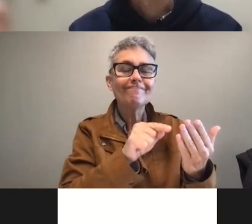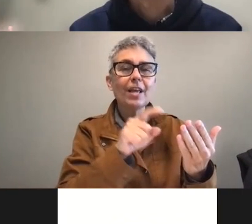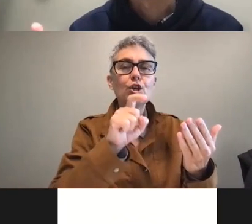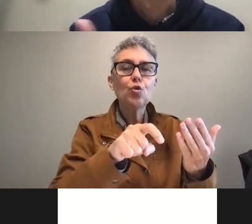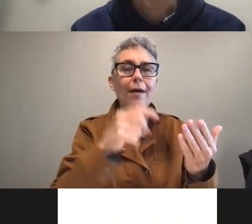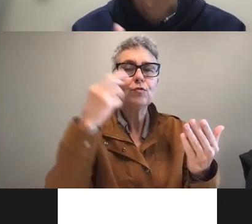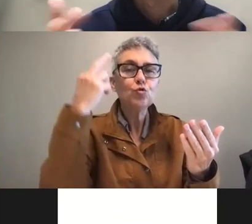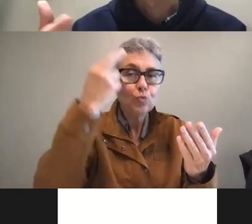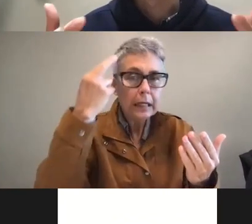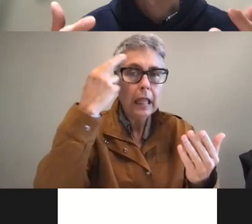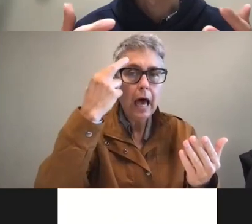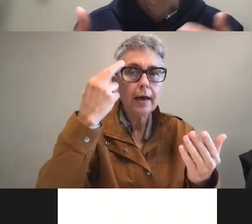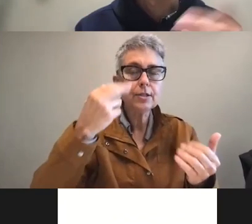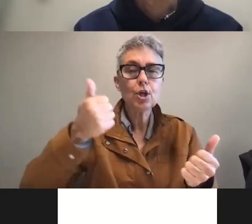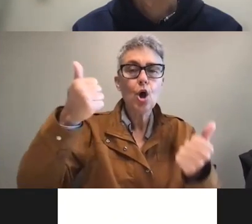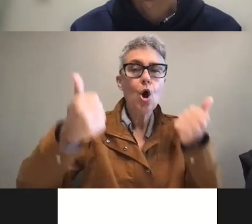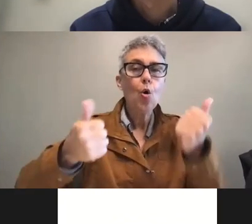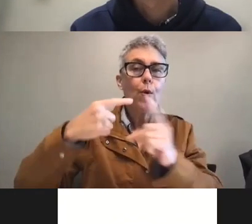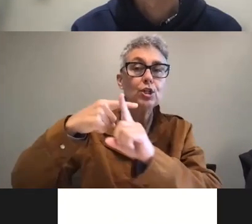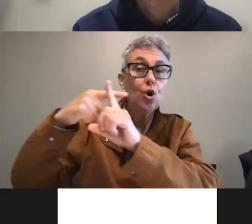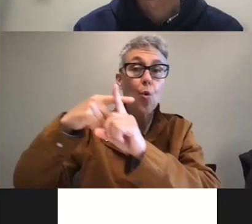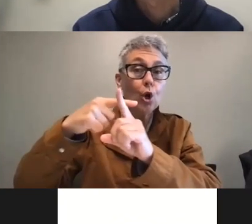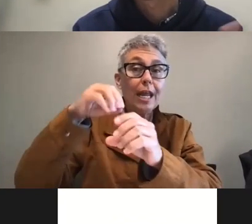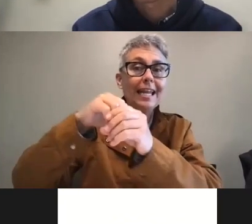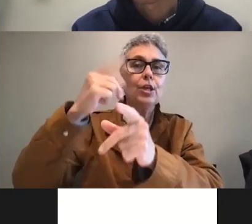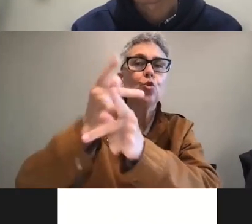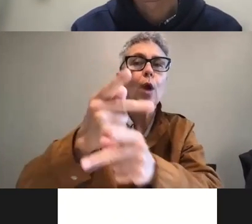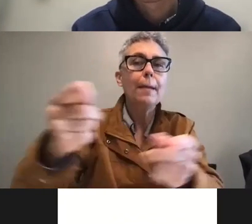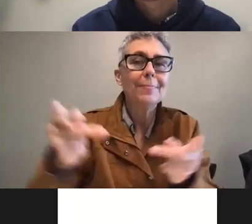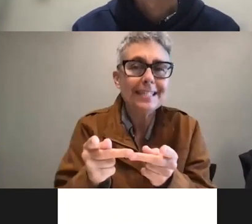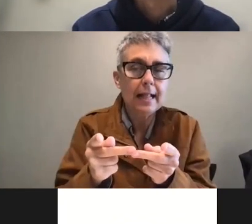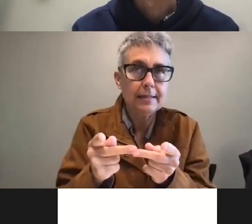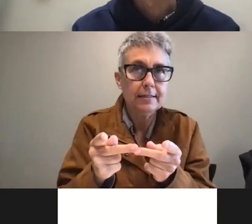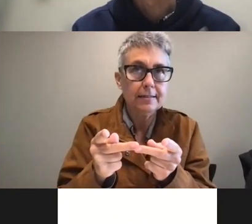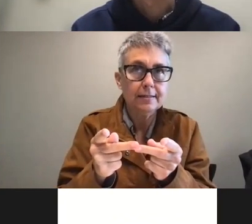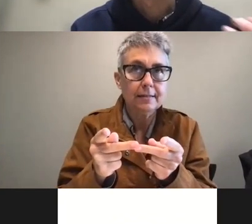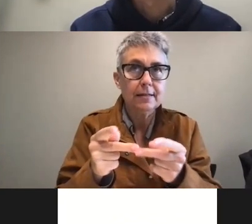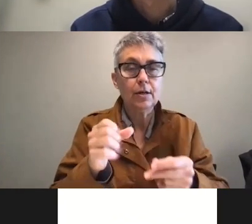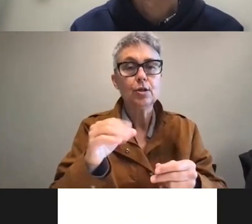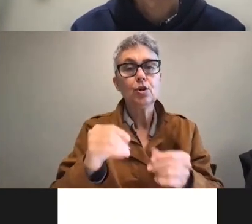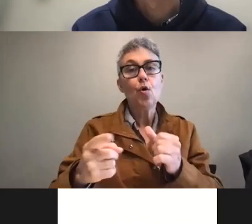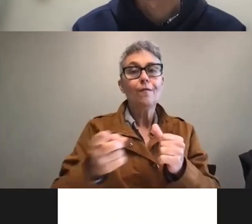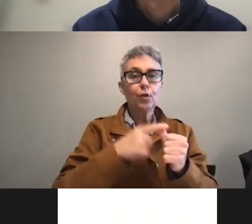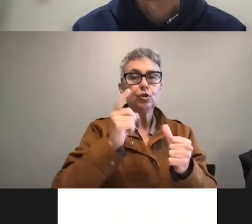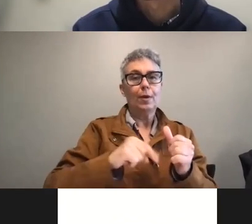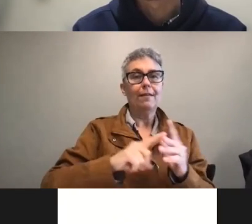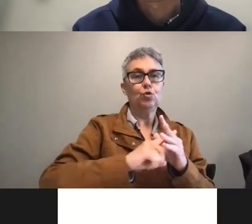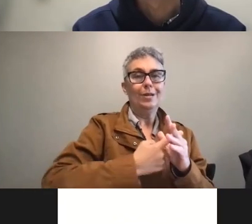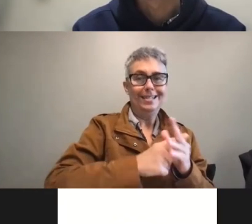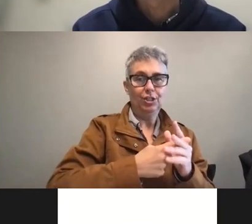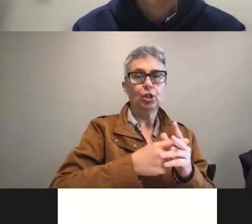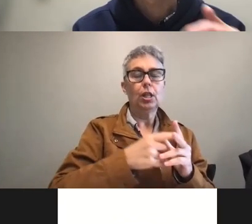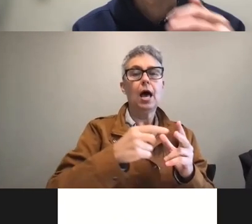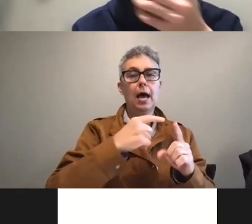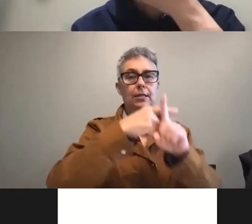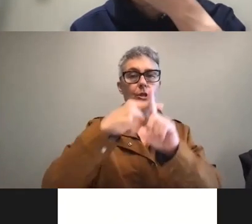realize the coordinate in the right place. So starting from this sequence, we need to first initialize the coordinates, and